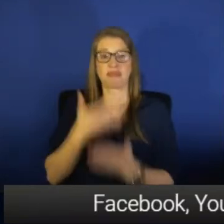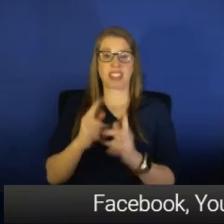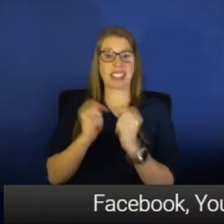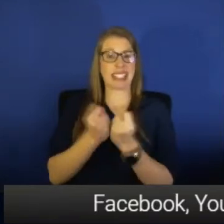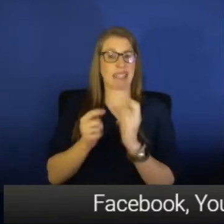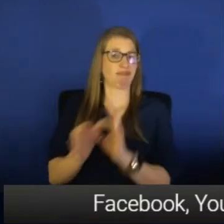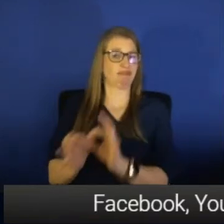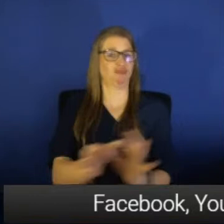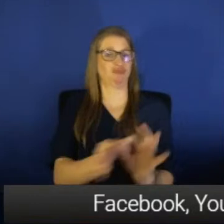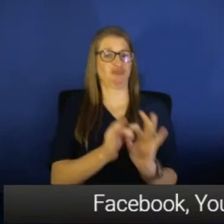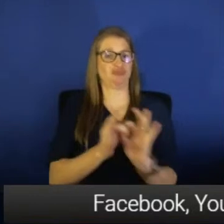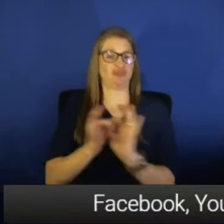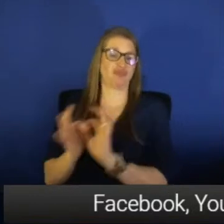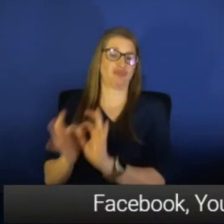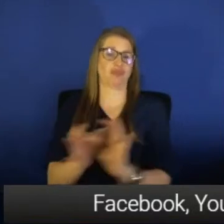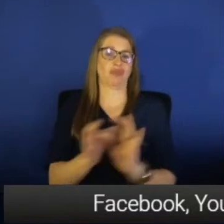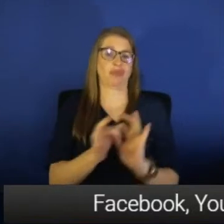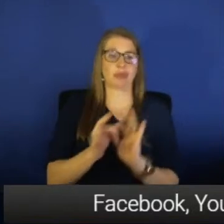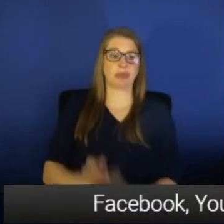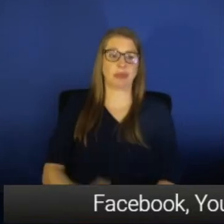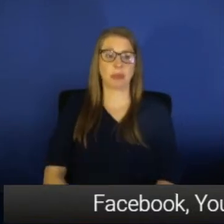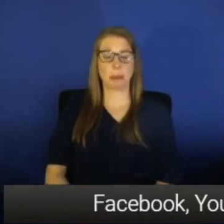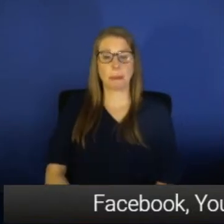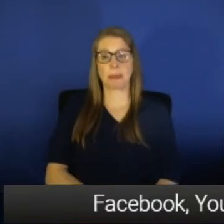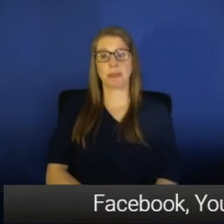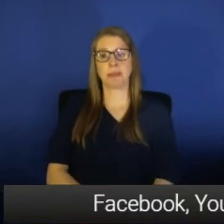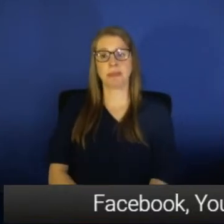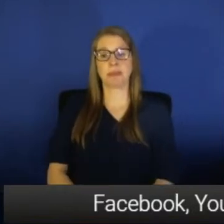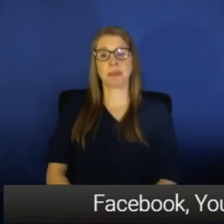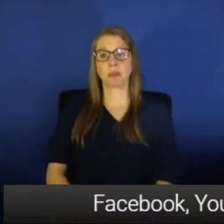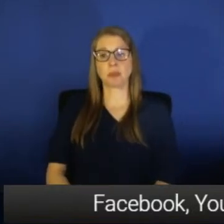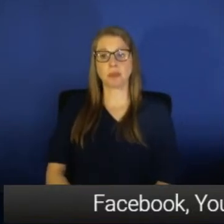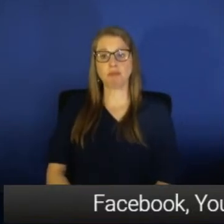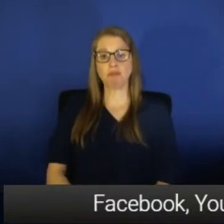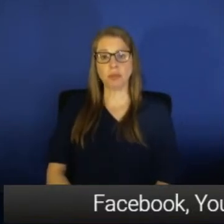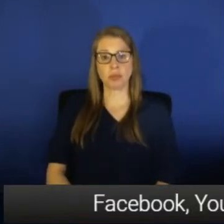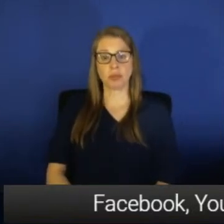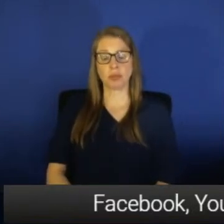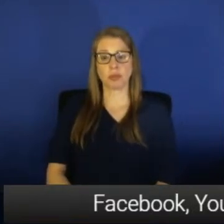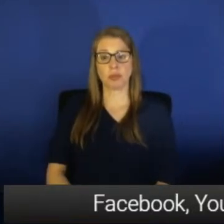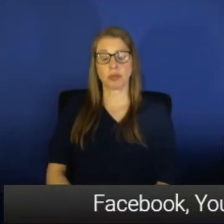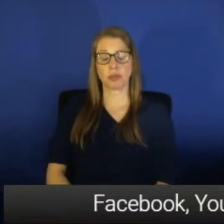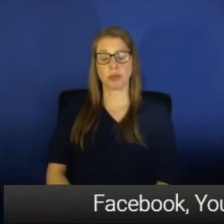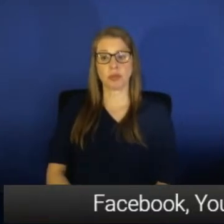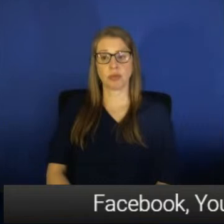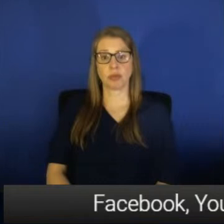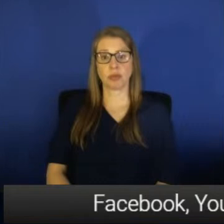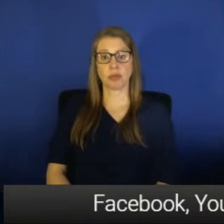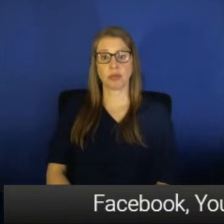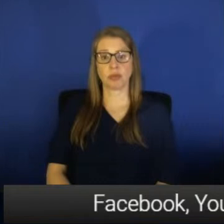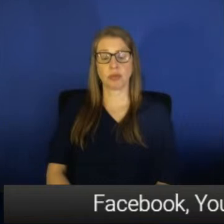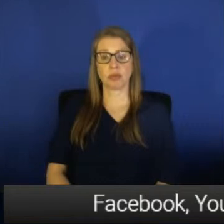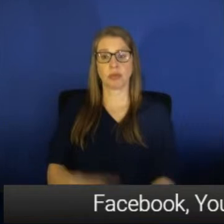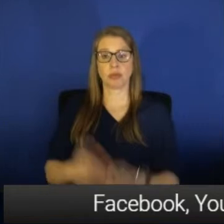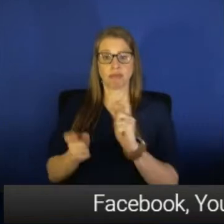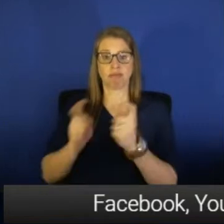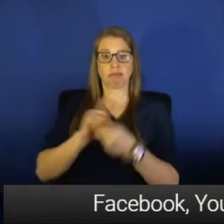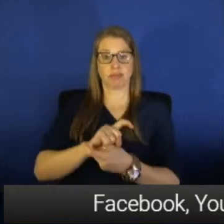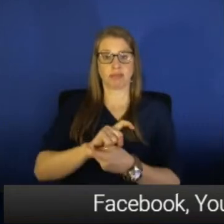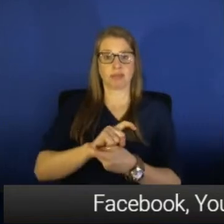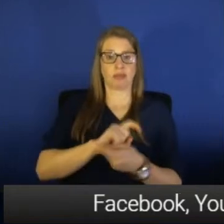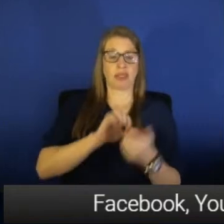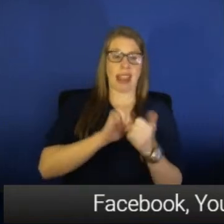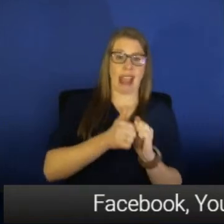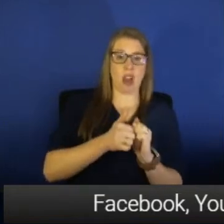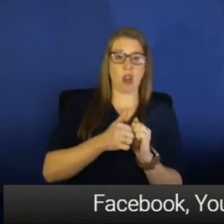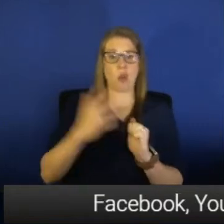there was really an evolution of how and why different